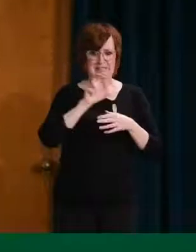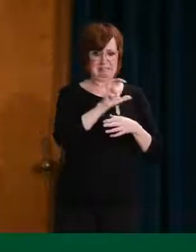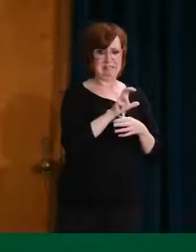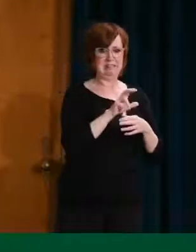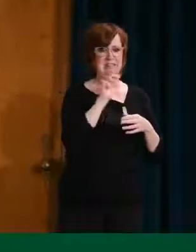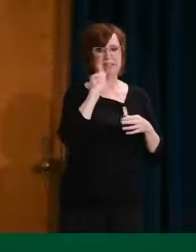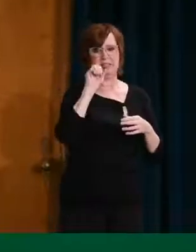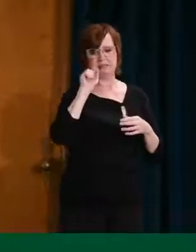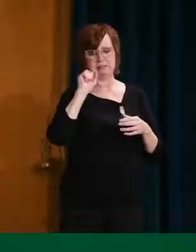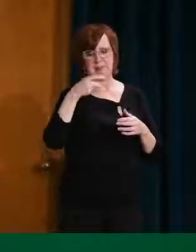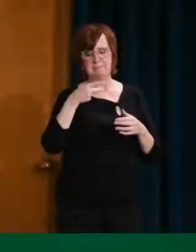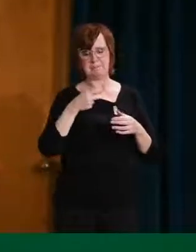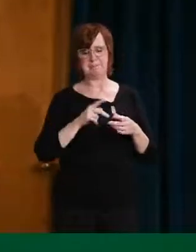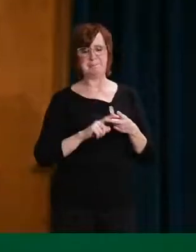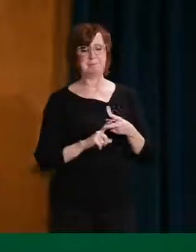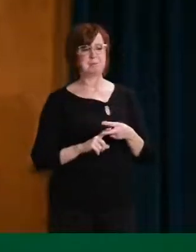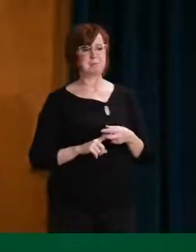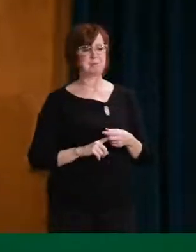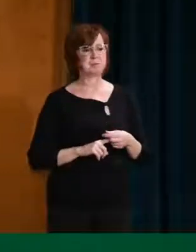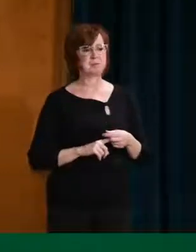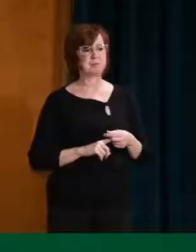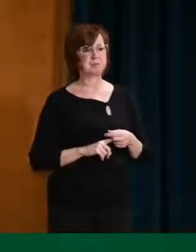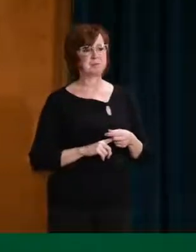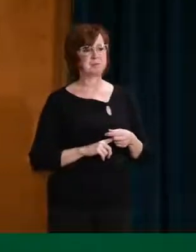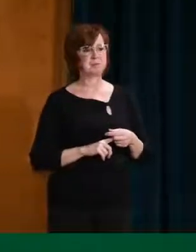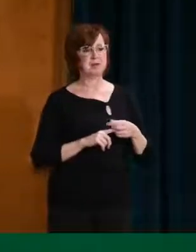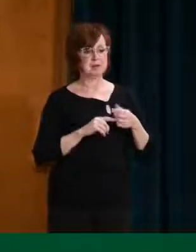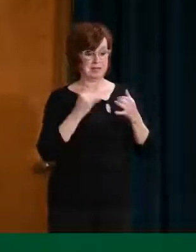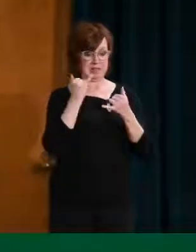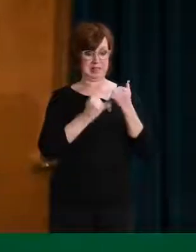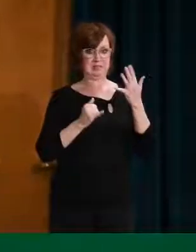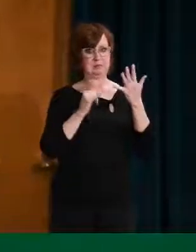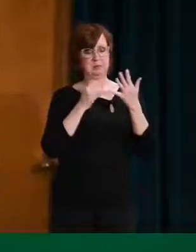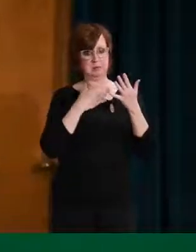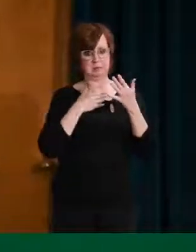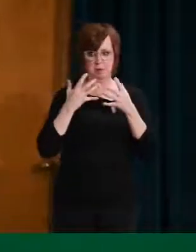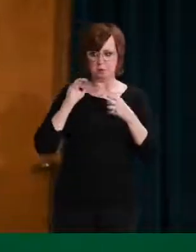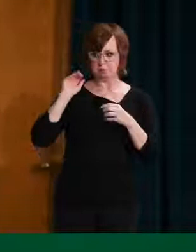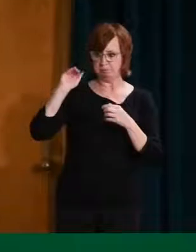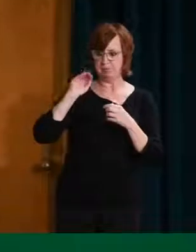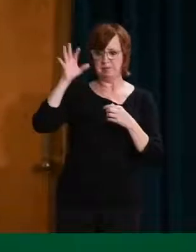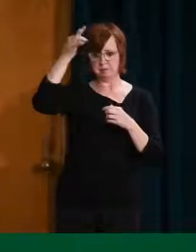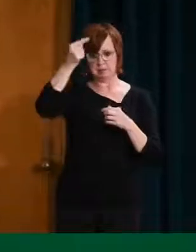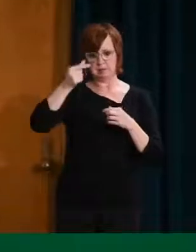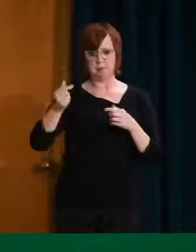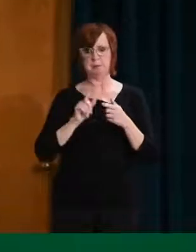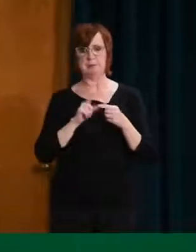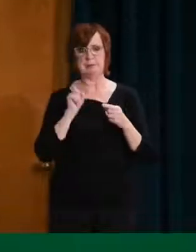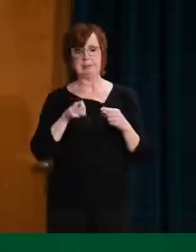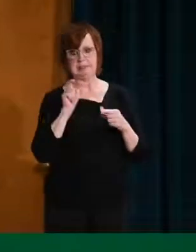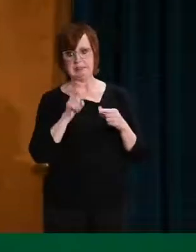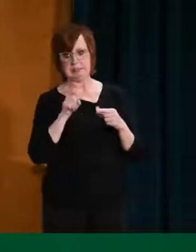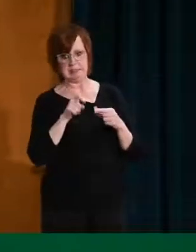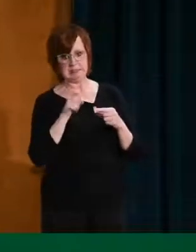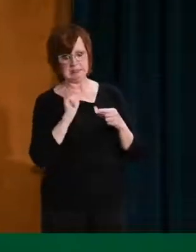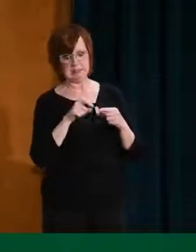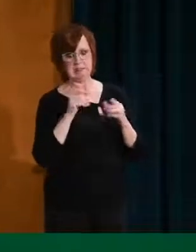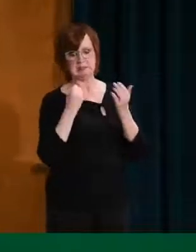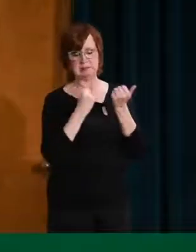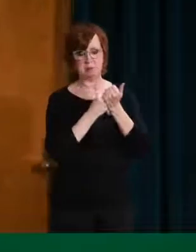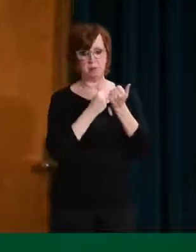will be urging the federal government to come forward with support for our energy industry as it is needed, and it is needed very